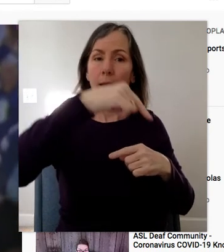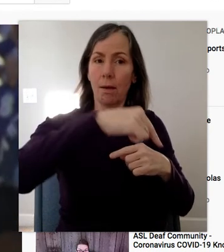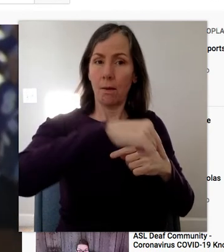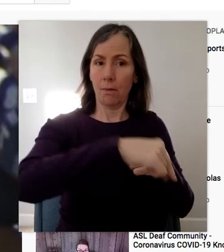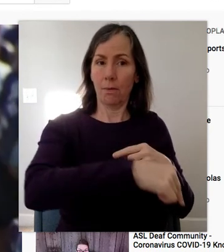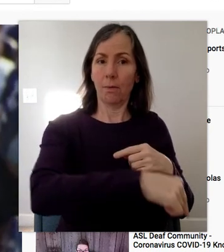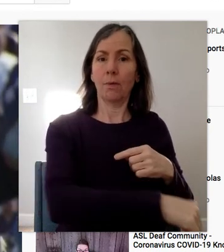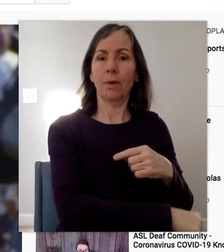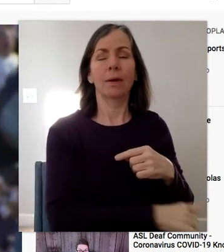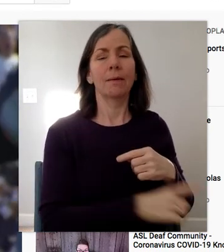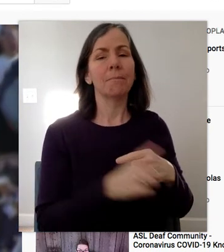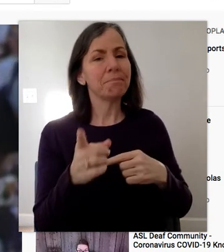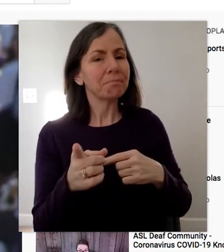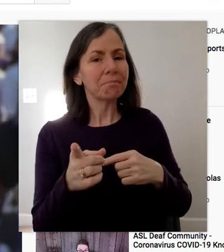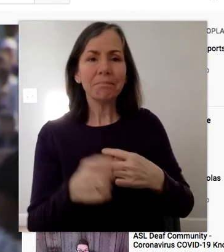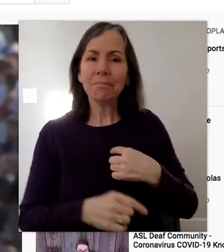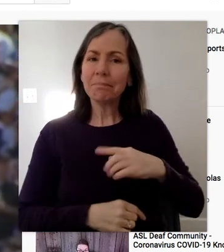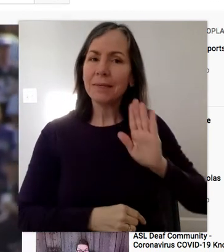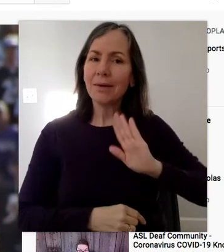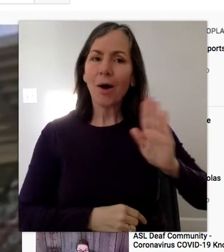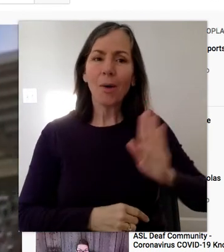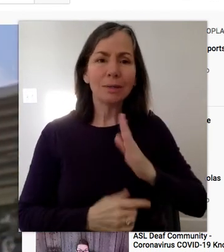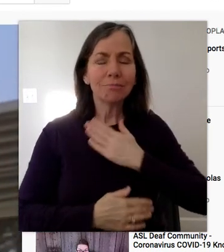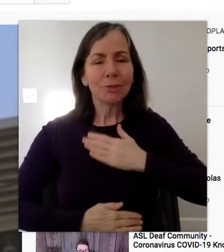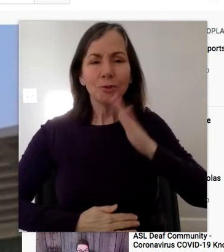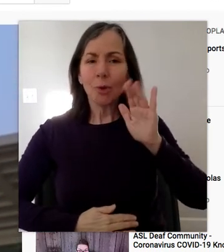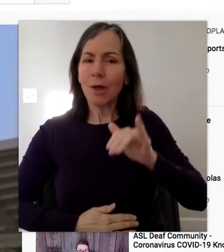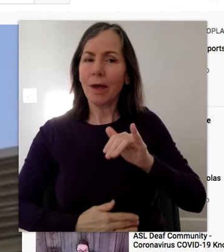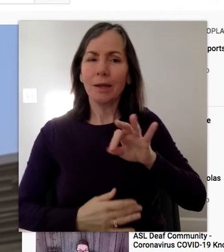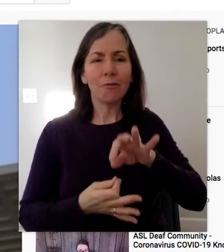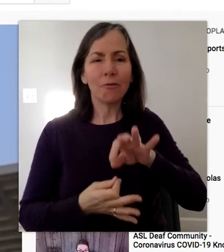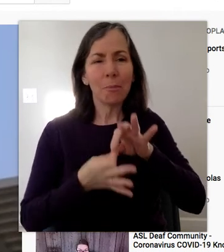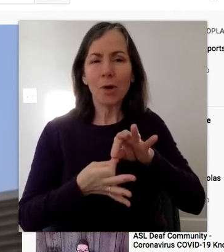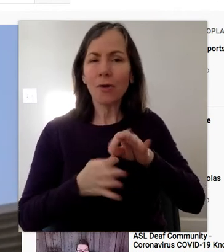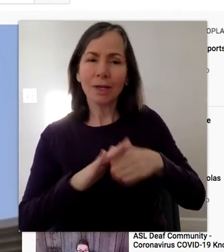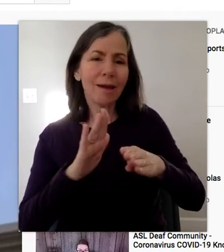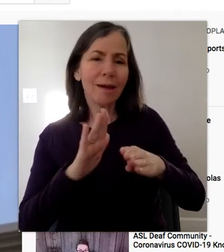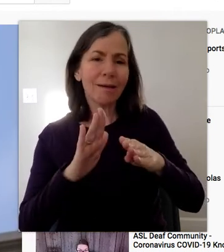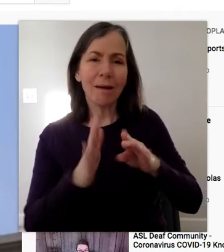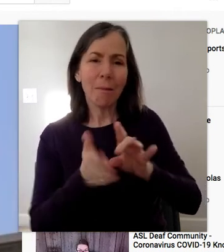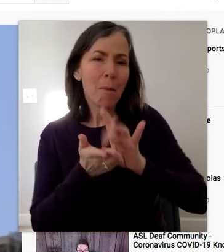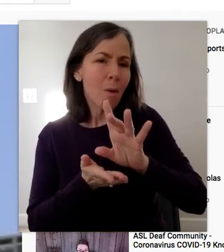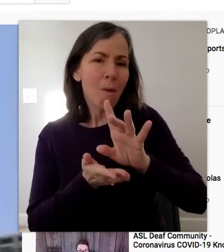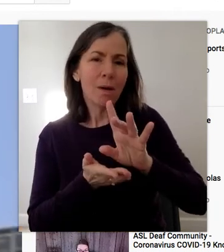hit it perfectly. Parabolas come in all shapes and sizes, but